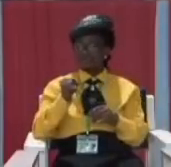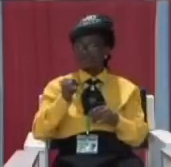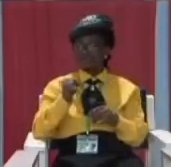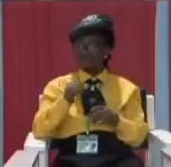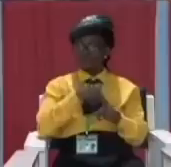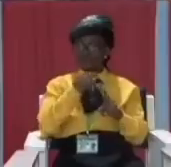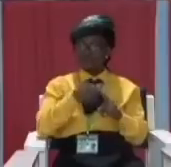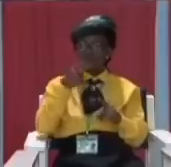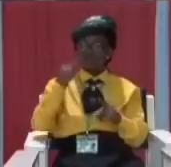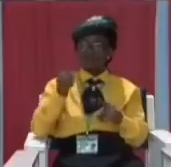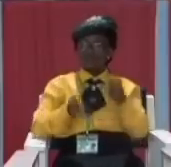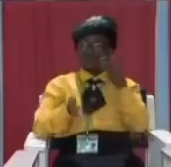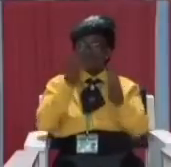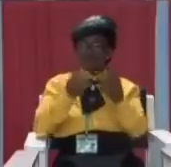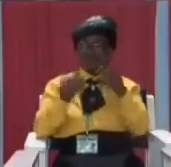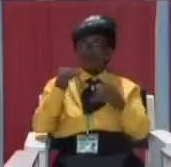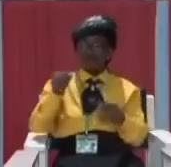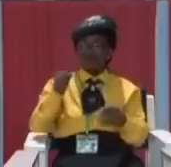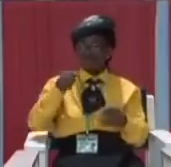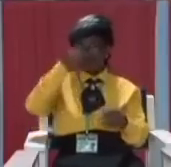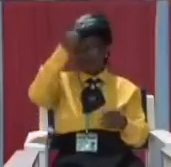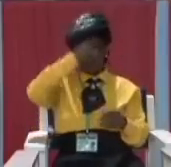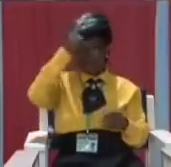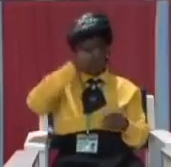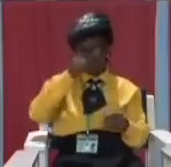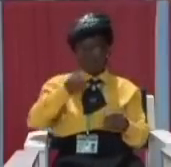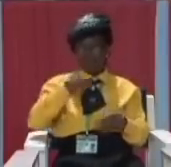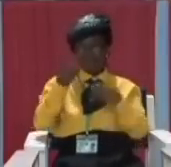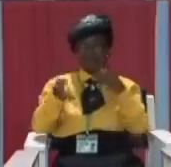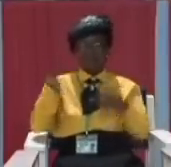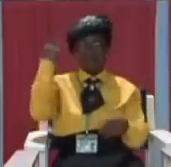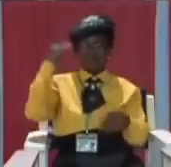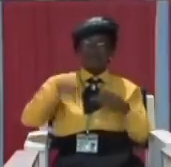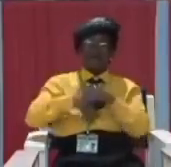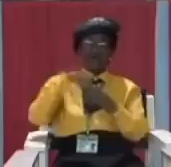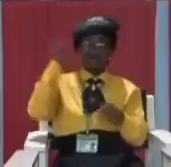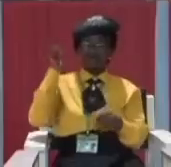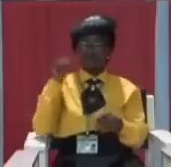When the fire of Samson went out,